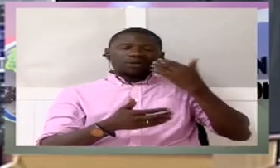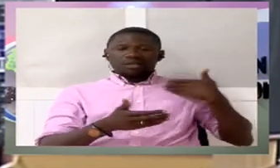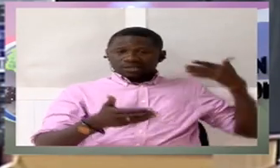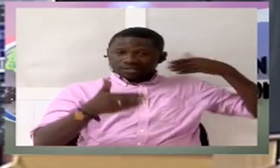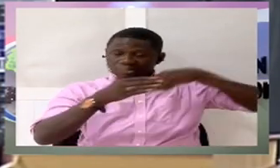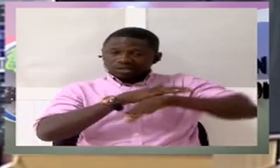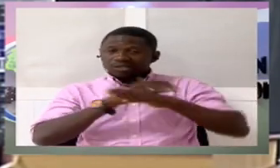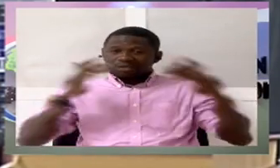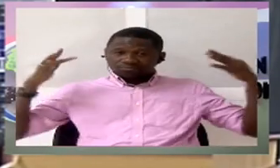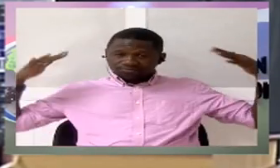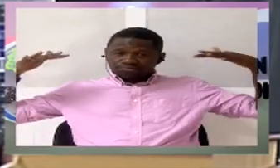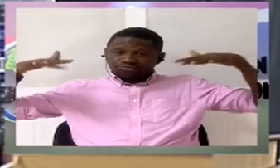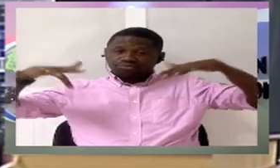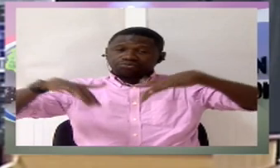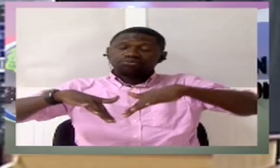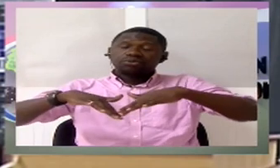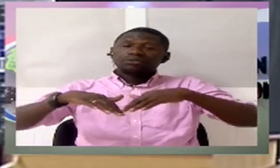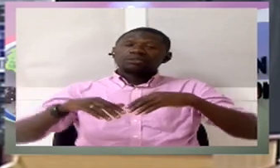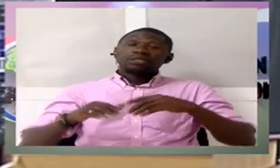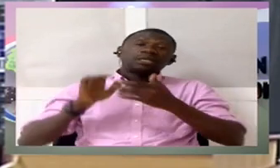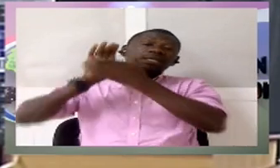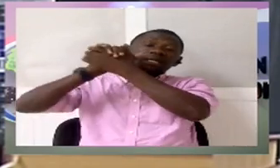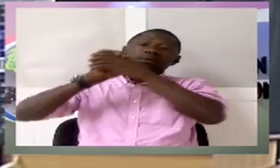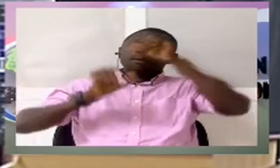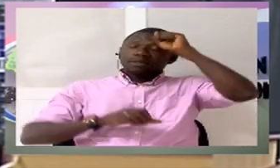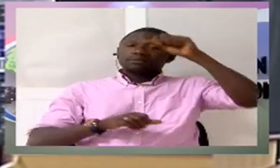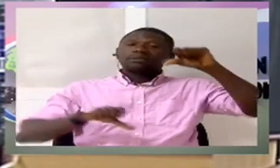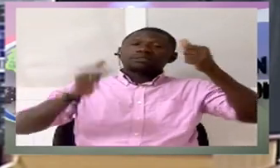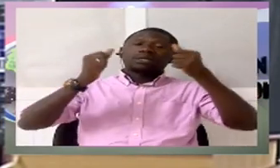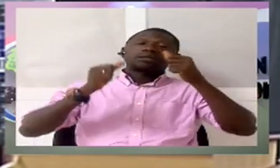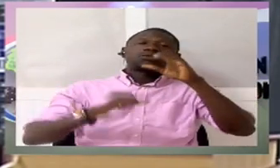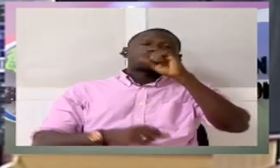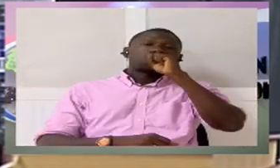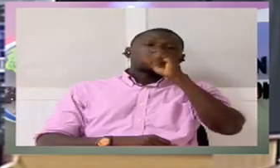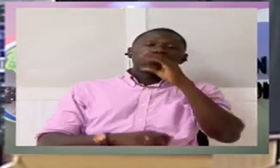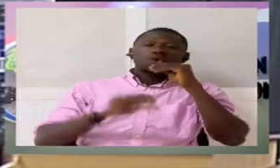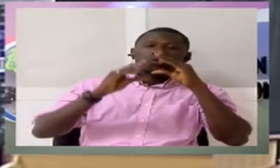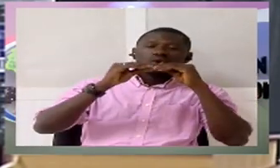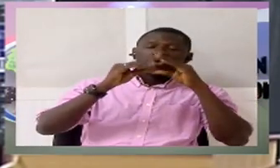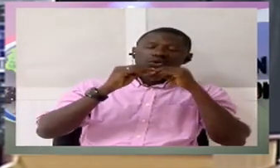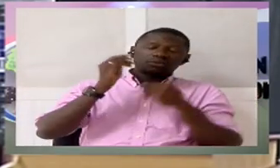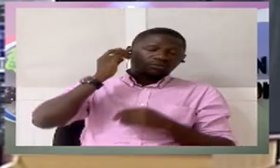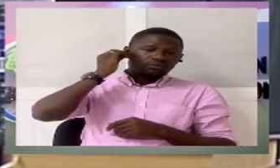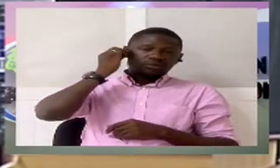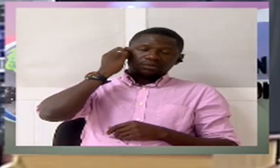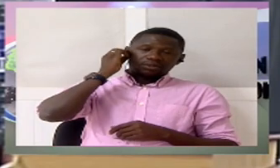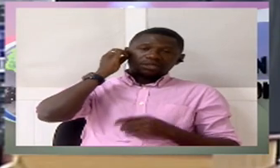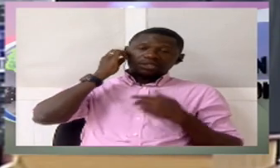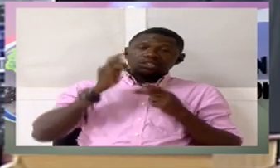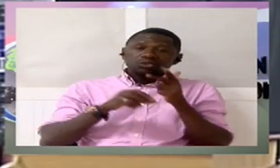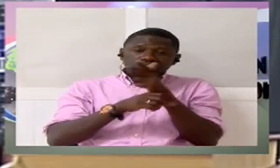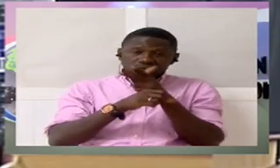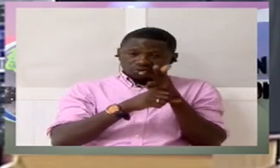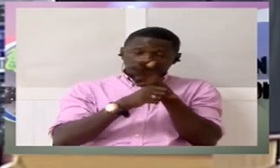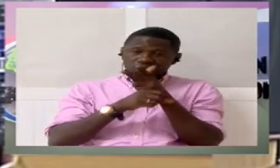hall, Gaddafi diamu start. Gaddafi began to speak. La protocol o ikafo me sana. His protocol, the